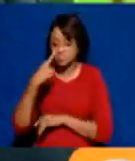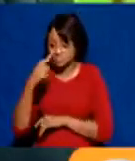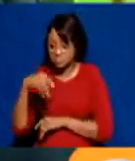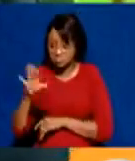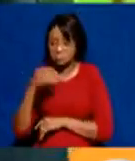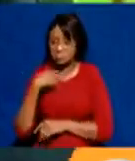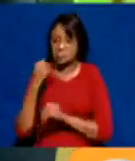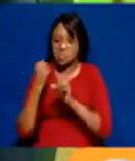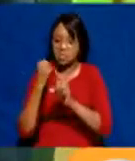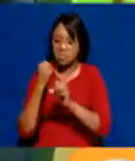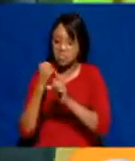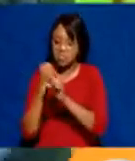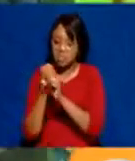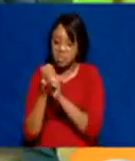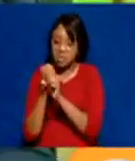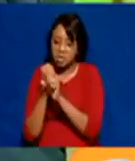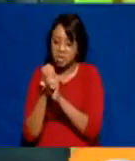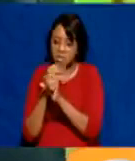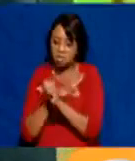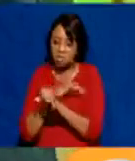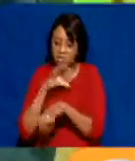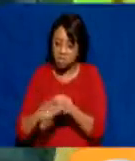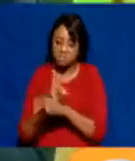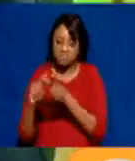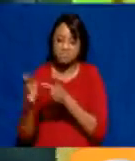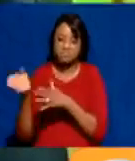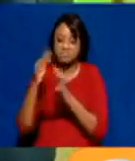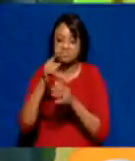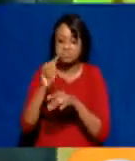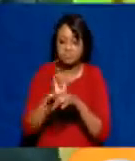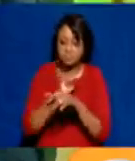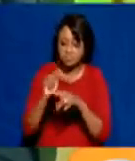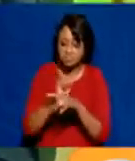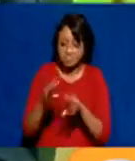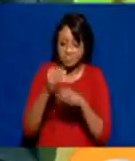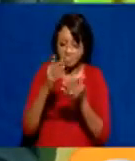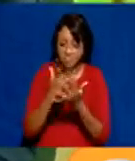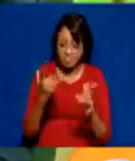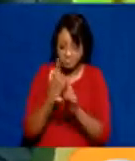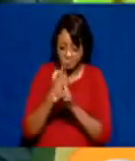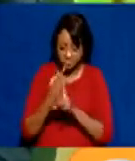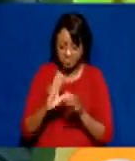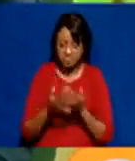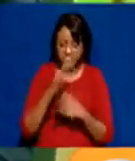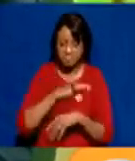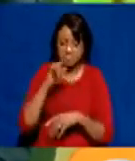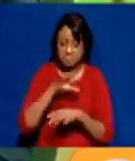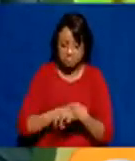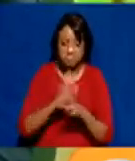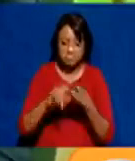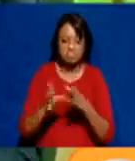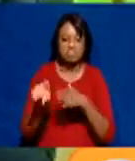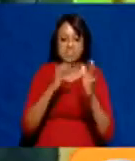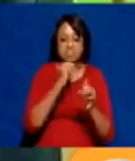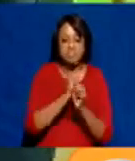We built a system that allowed the waste collector to be trained, to be given gears, to be given the right tools to recover this resource. Mm-hmm. And then we collaborated with the county,